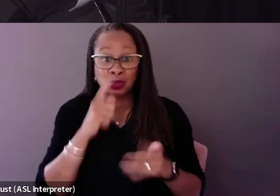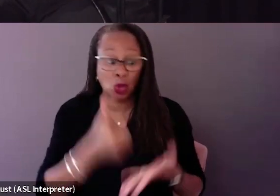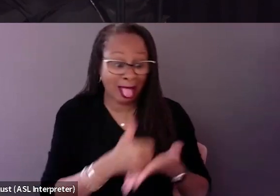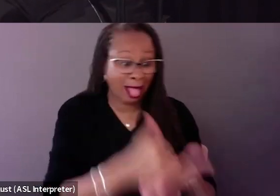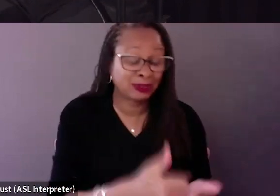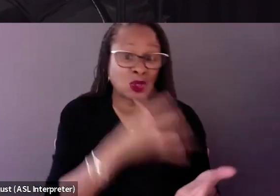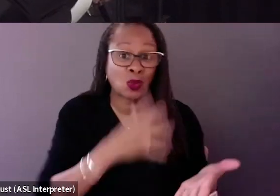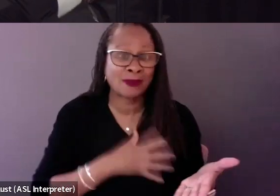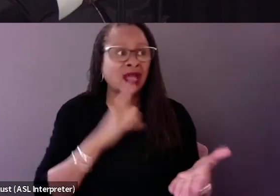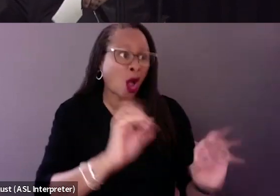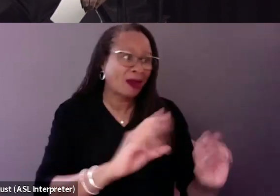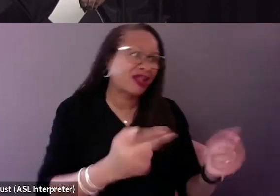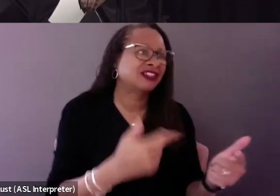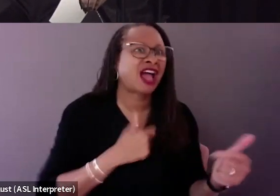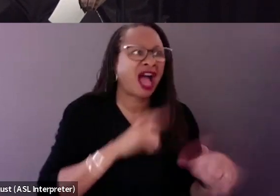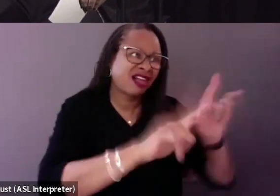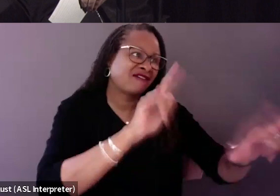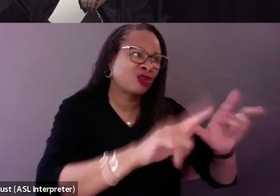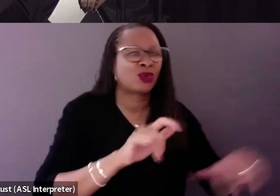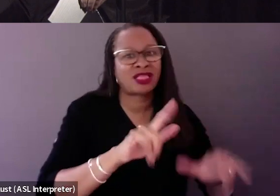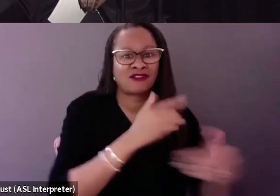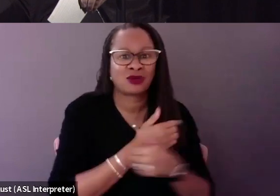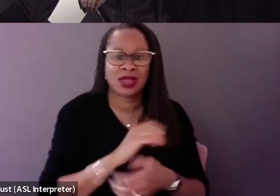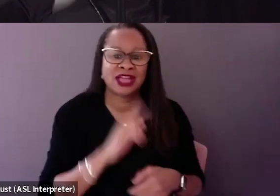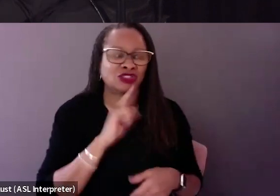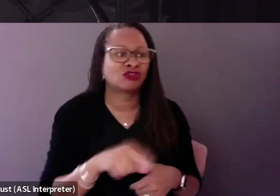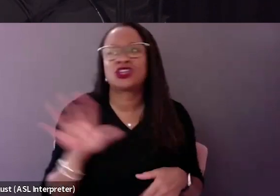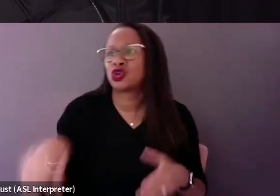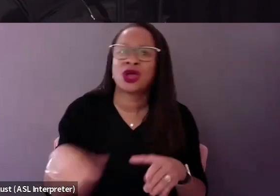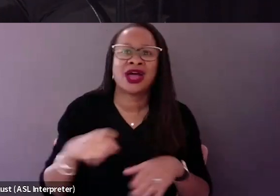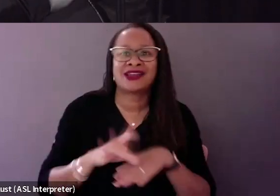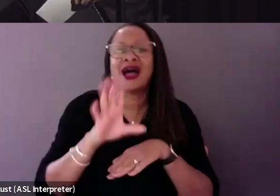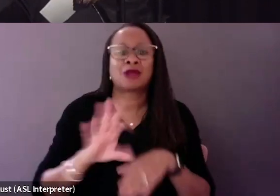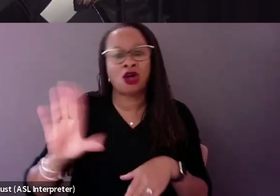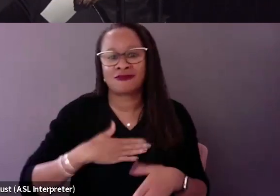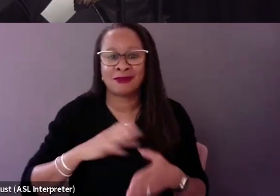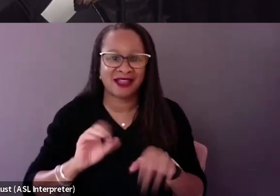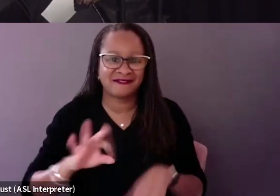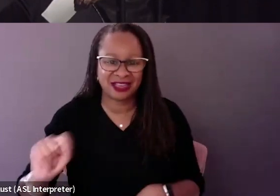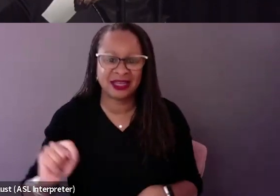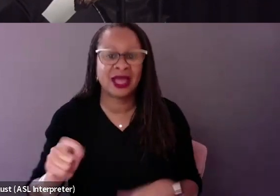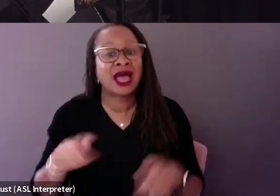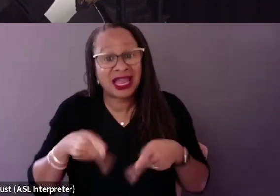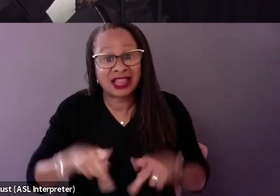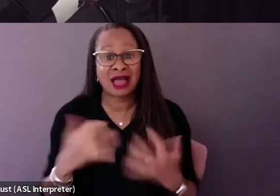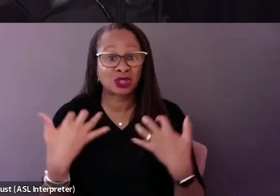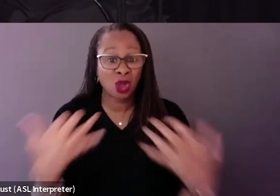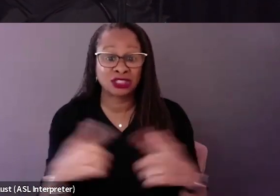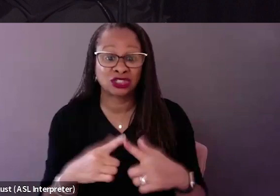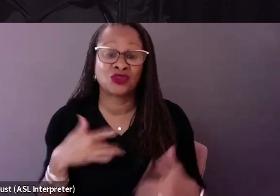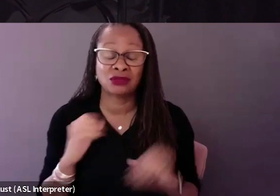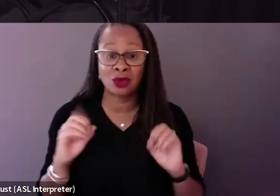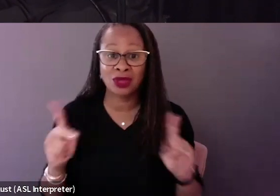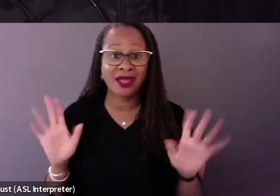And then with this perfect timing says, oh, you really knocked me off my feet. Yeah. Boom. It allows the audience to laugh. We